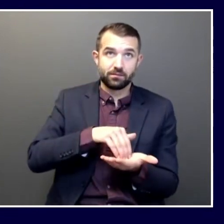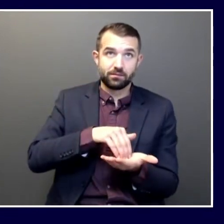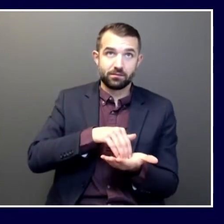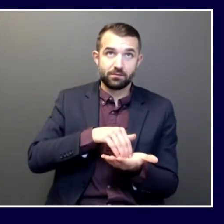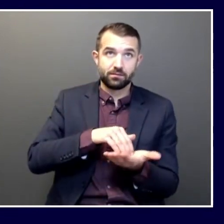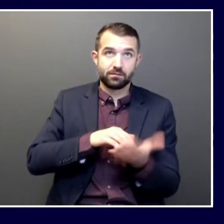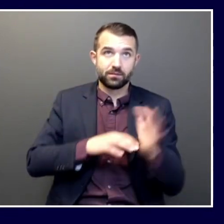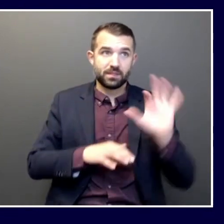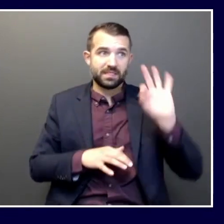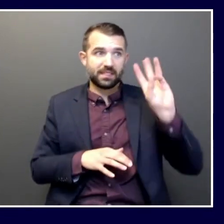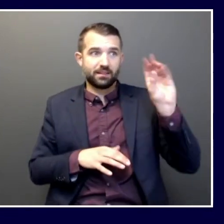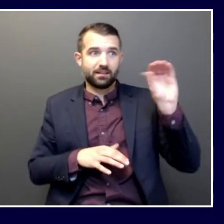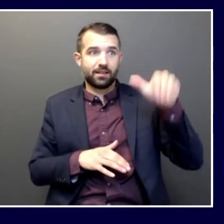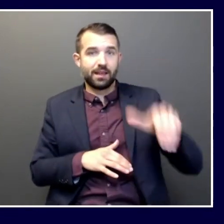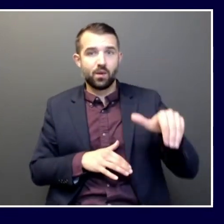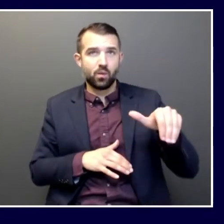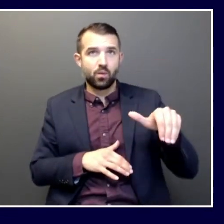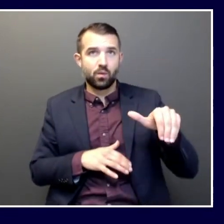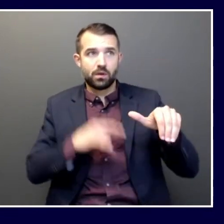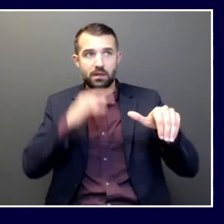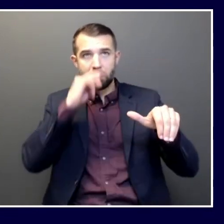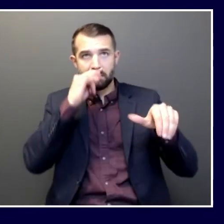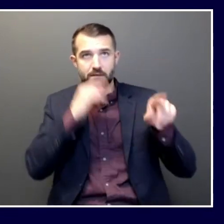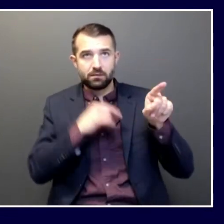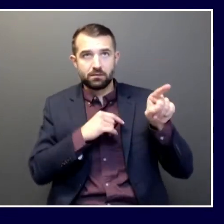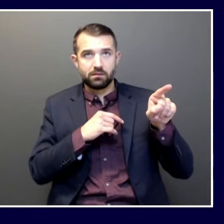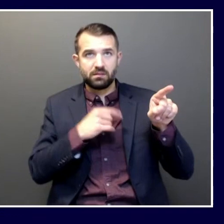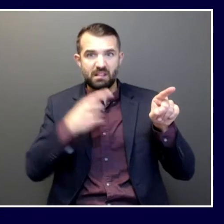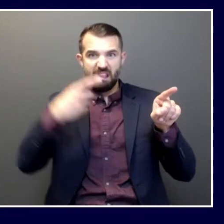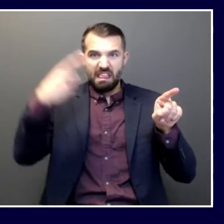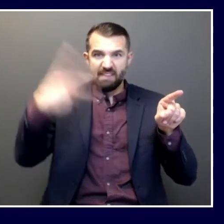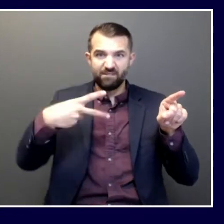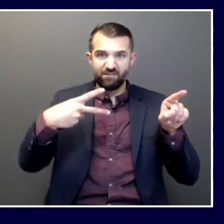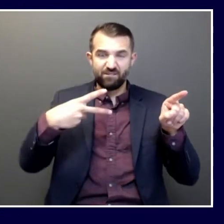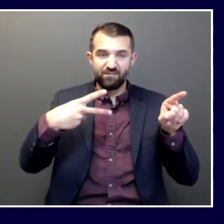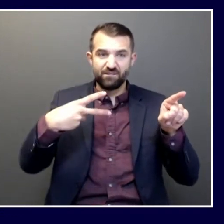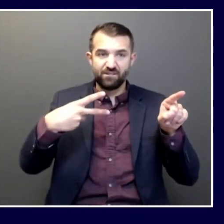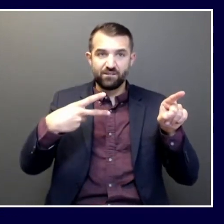group. That sounds about like 50% of kids in that age group